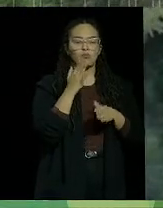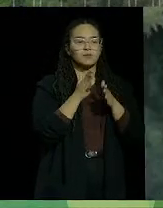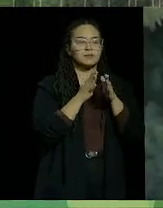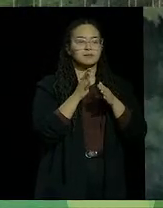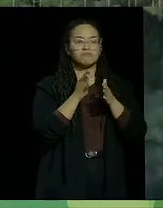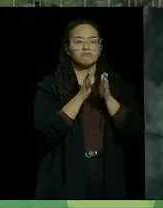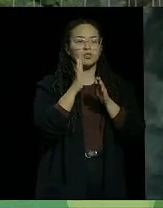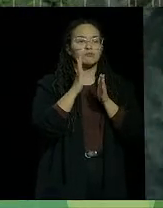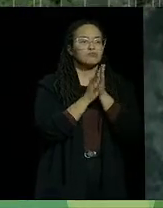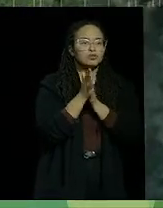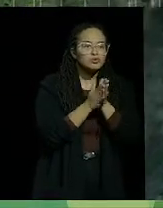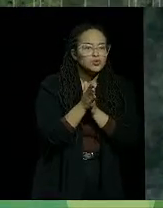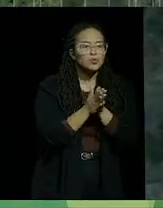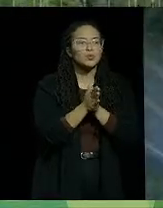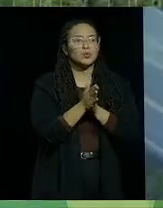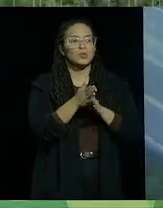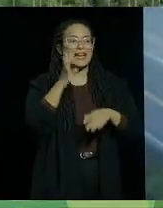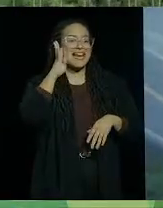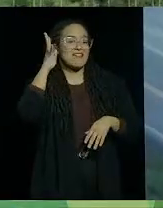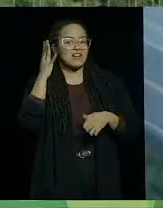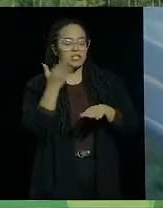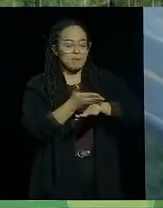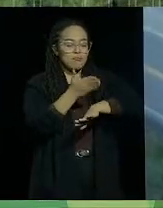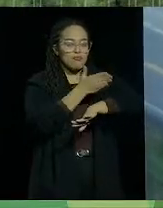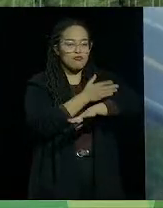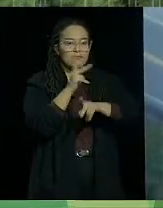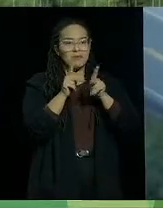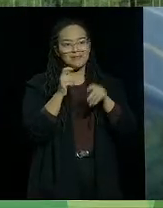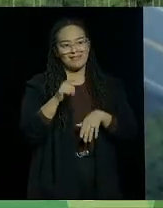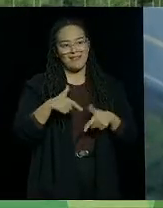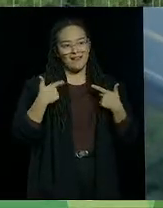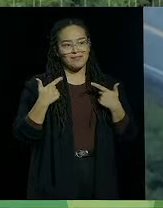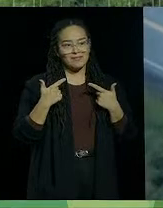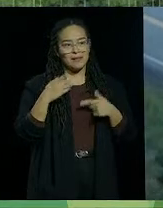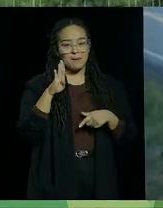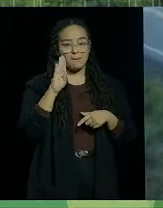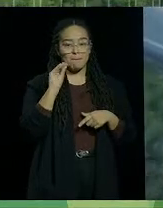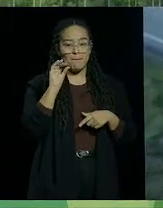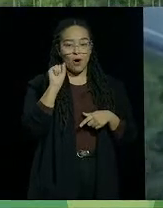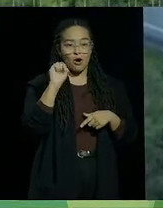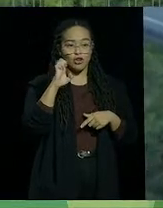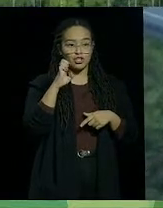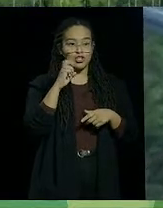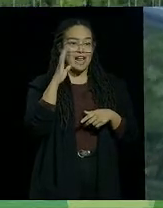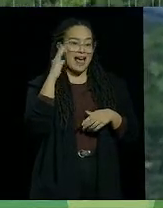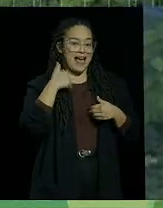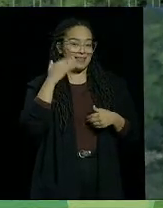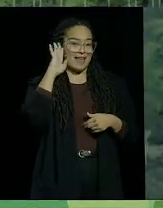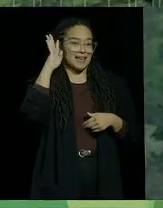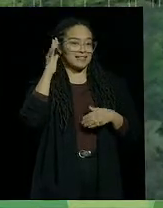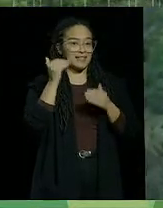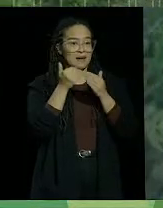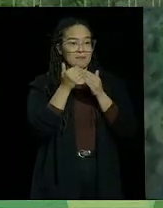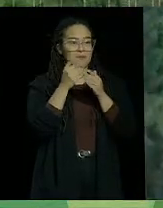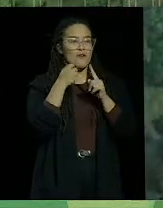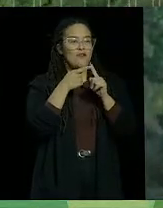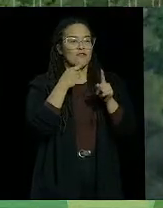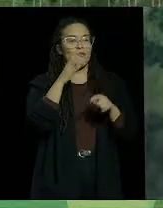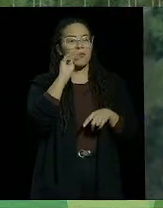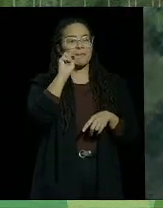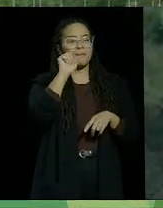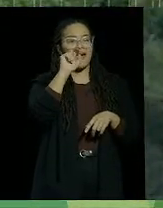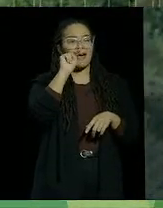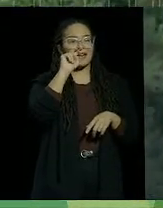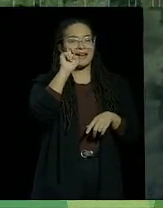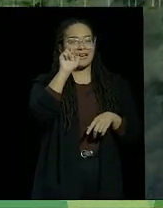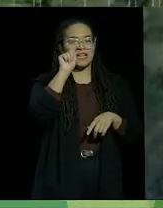innovations that improve people's lives. Bosch was behind the magneto ignition that